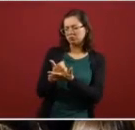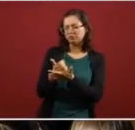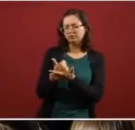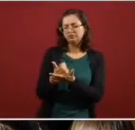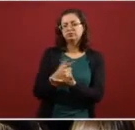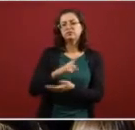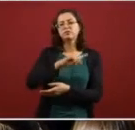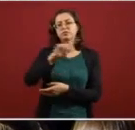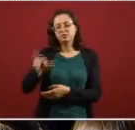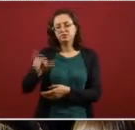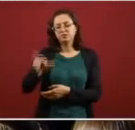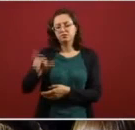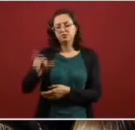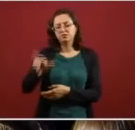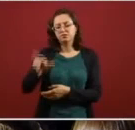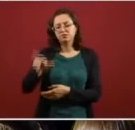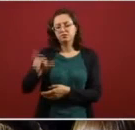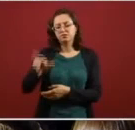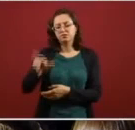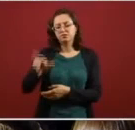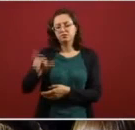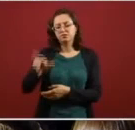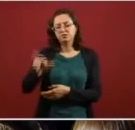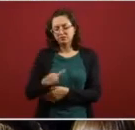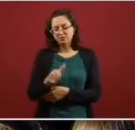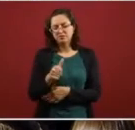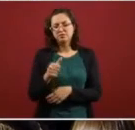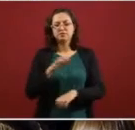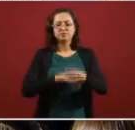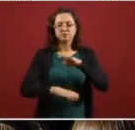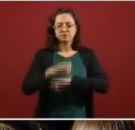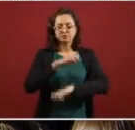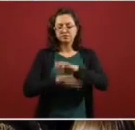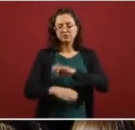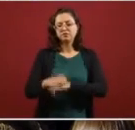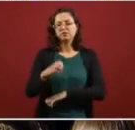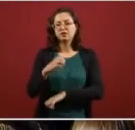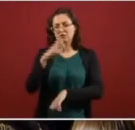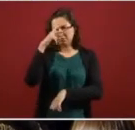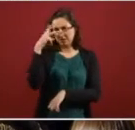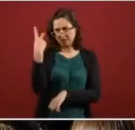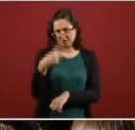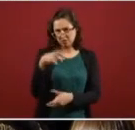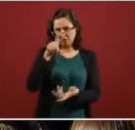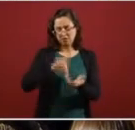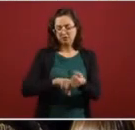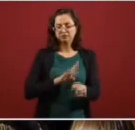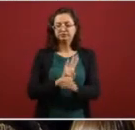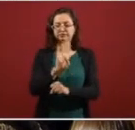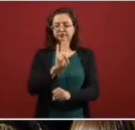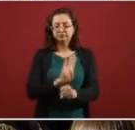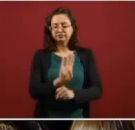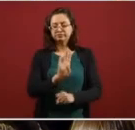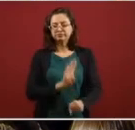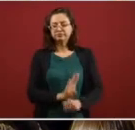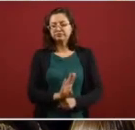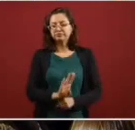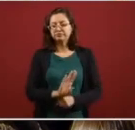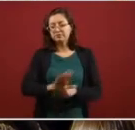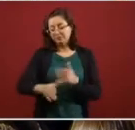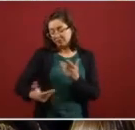De México en Brasil. Of Mexico and Brazil. El embajador Piña. Y en la